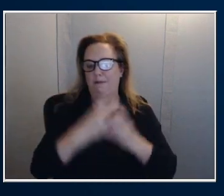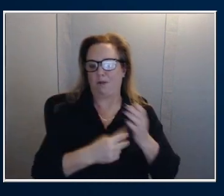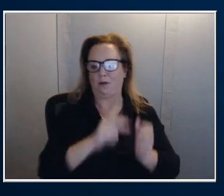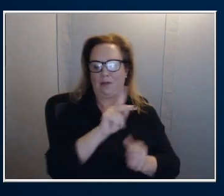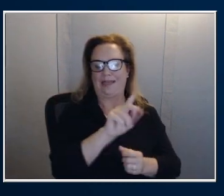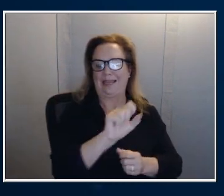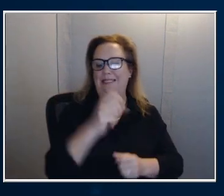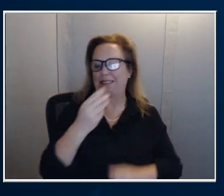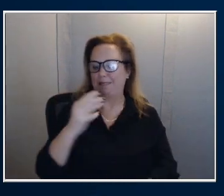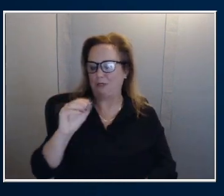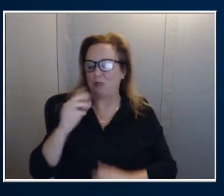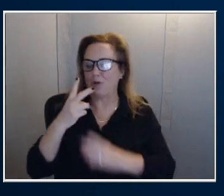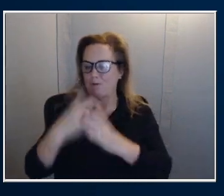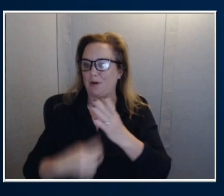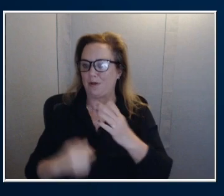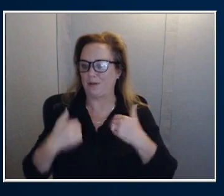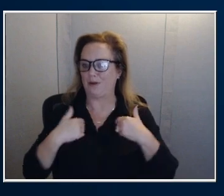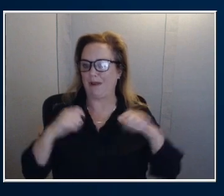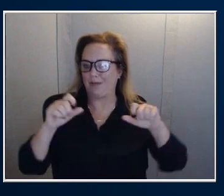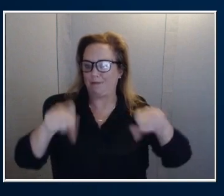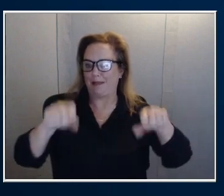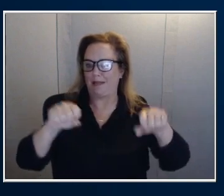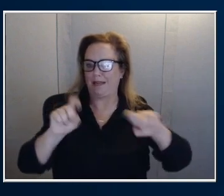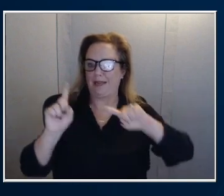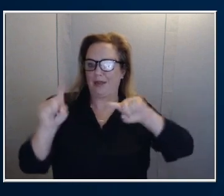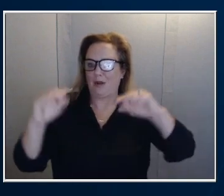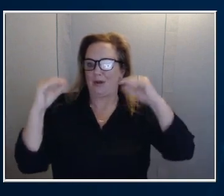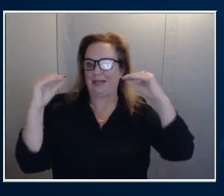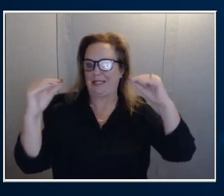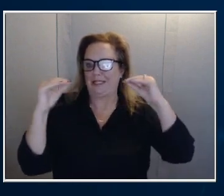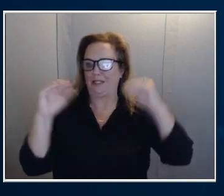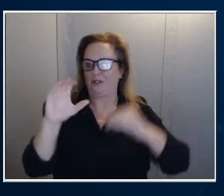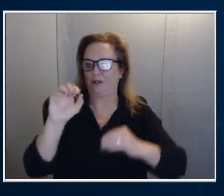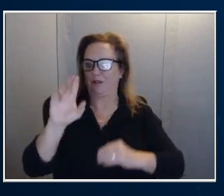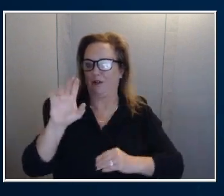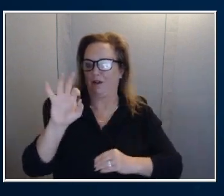and Missouri. So now I have the ability to go and teach